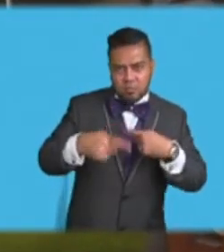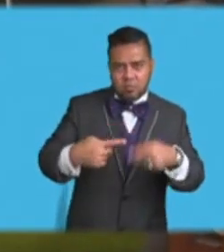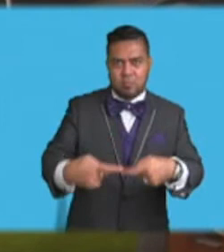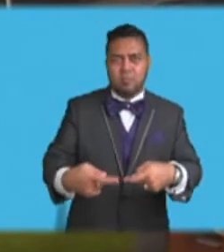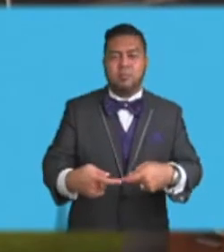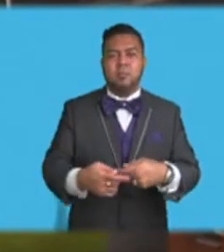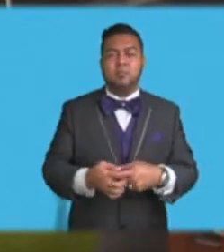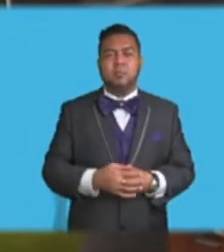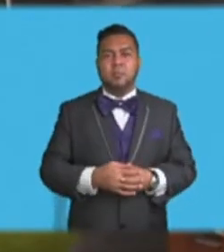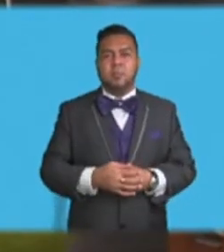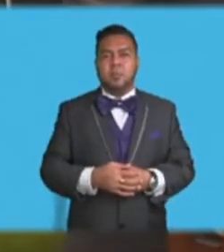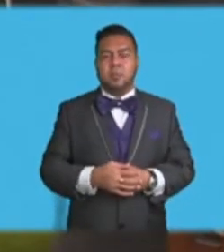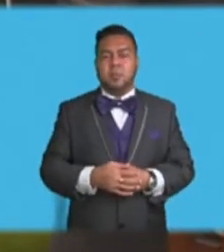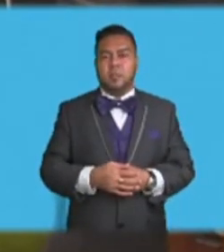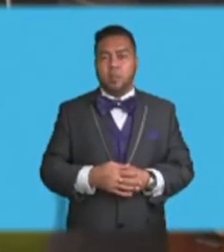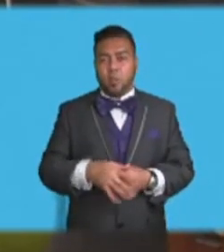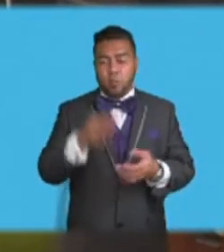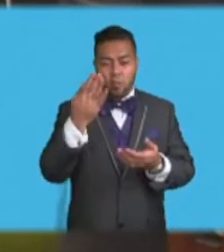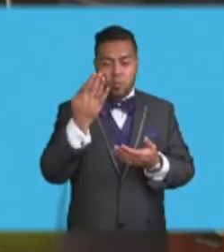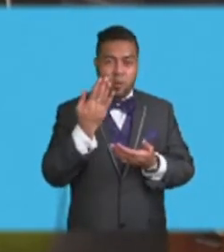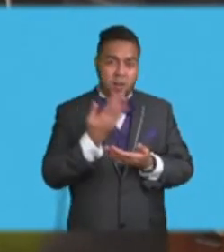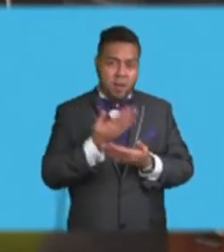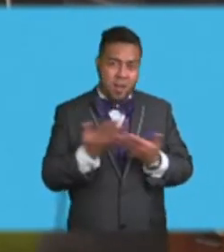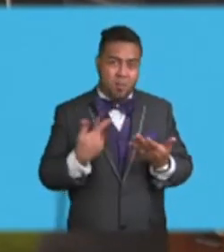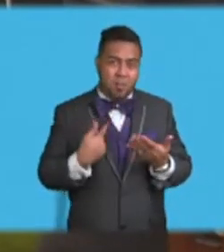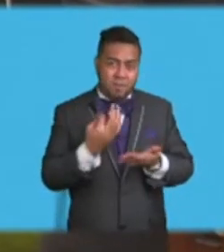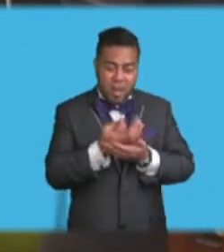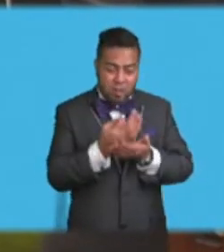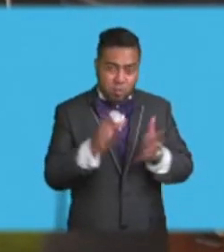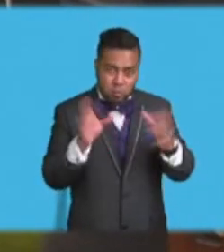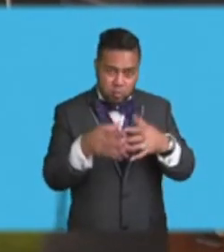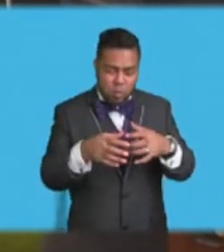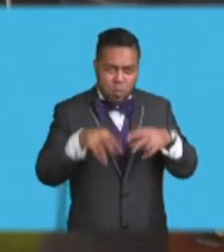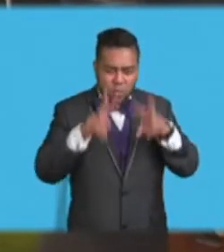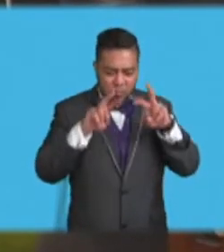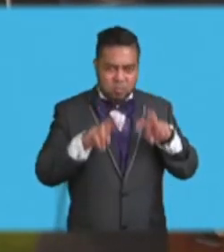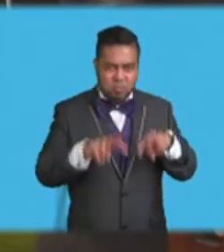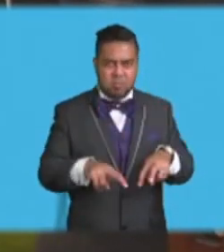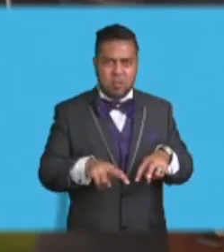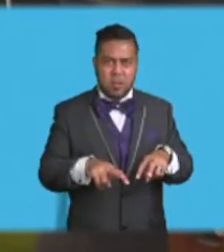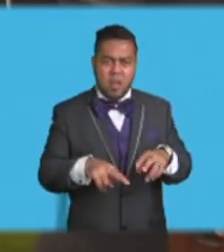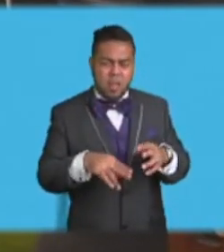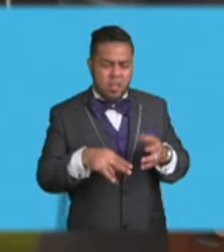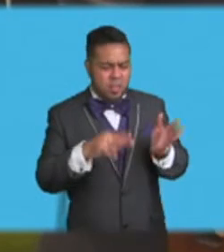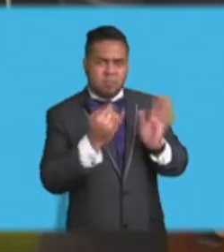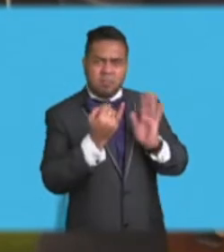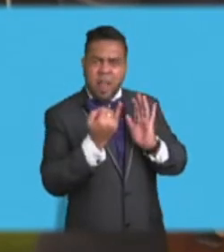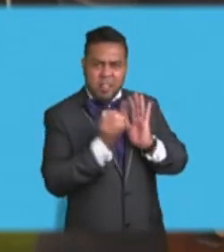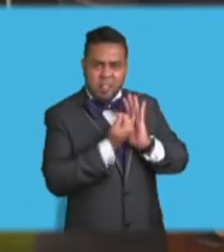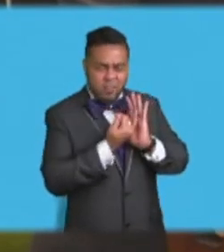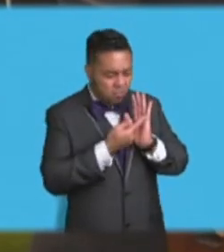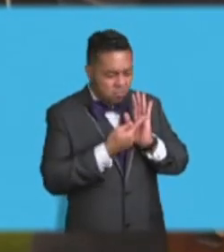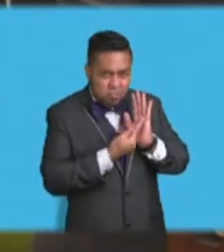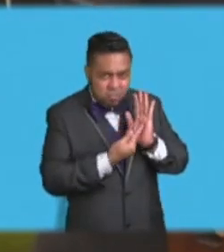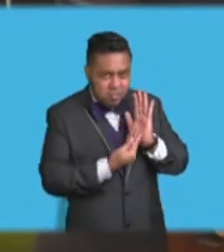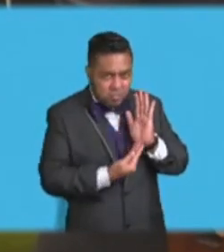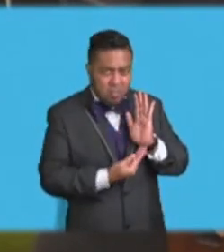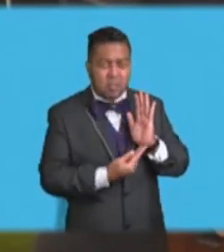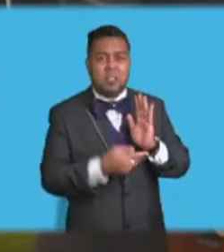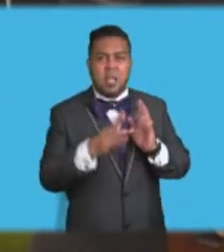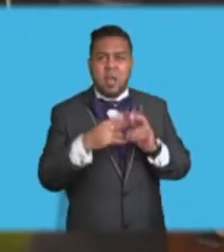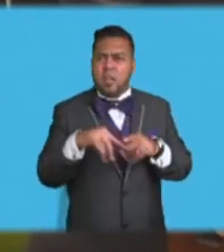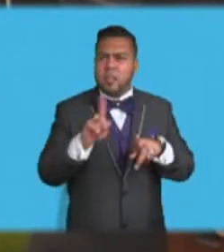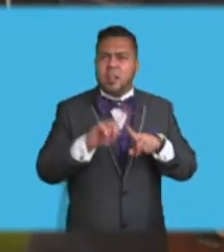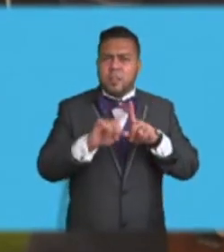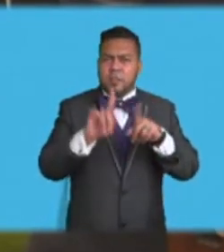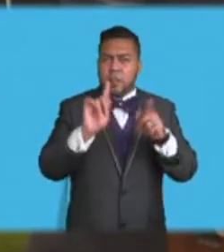periodic reviews of the financial sector is critical. Financial sector stability reviews help identify financial sector